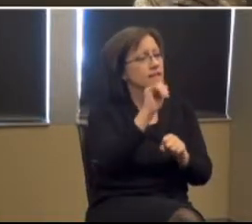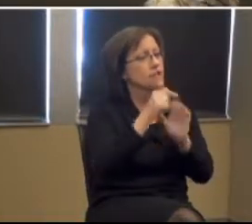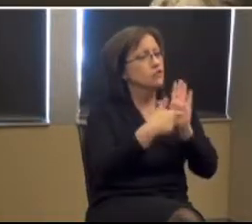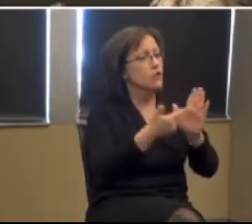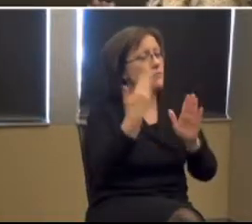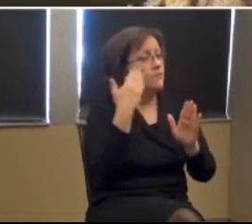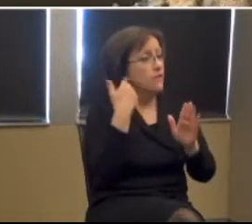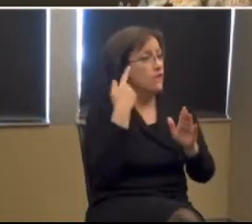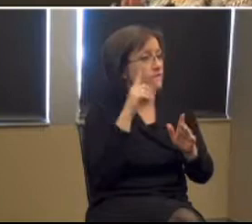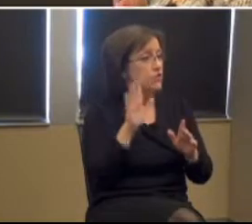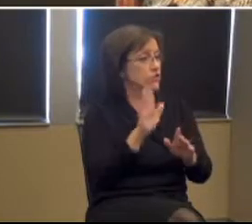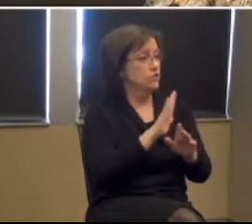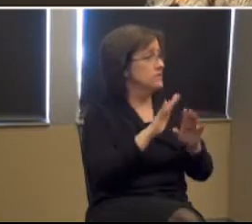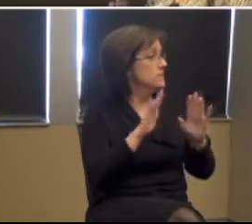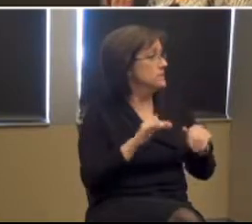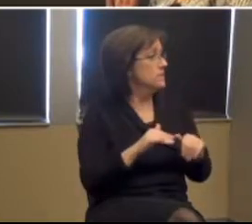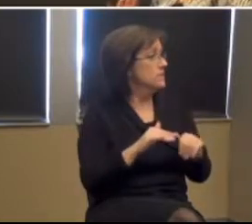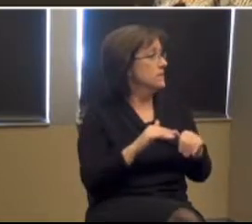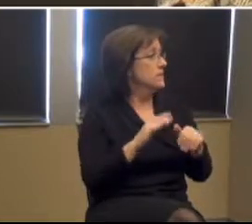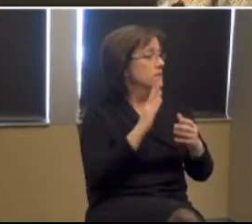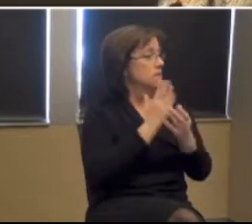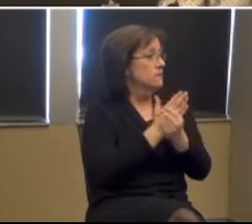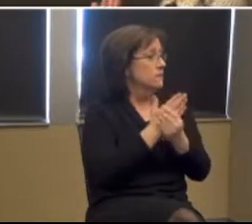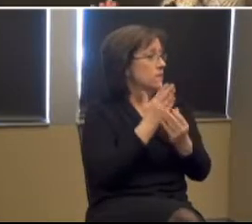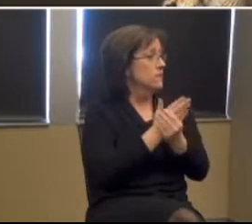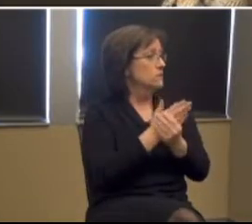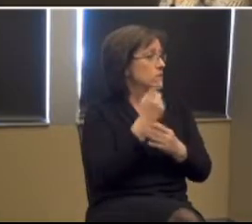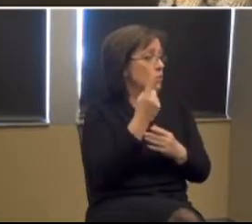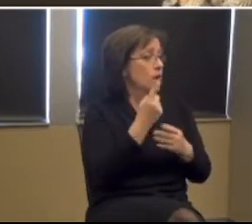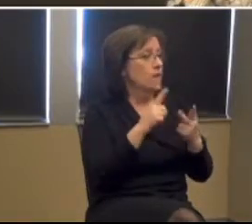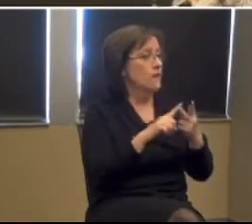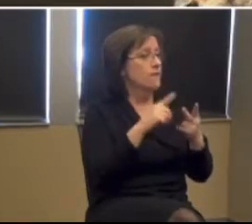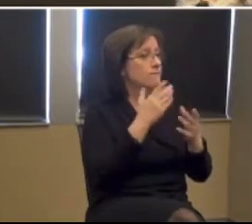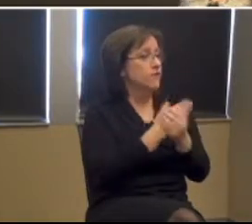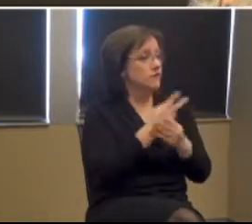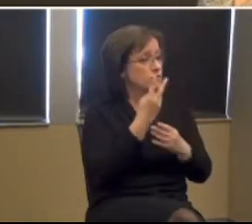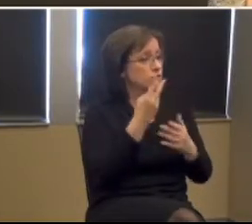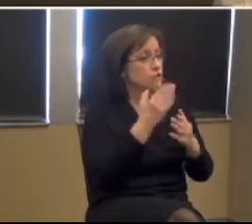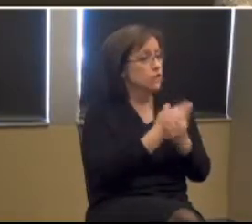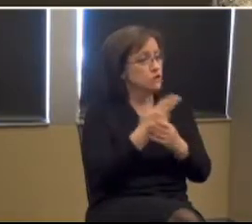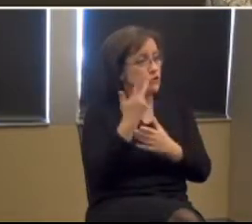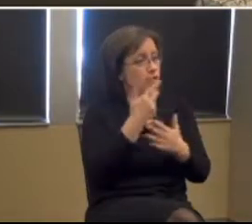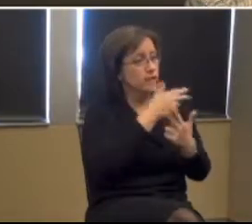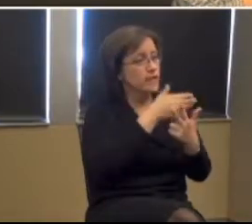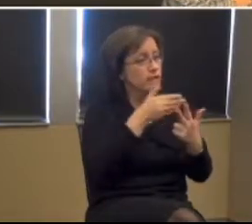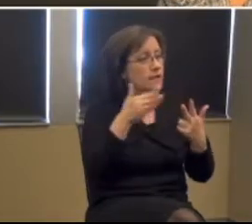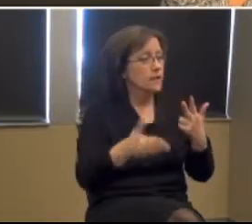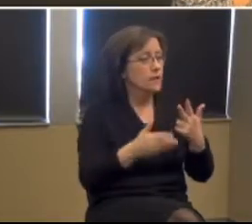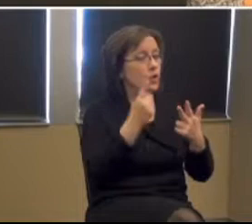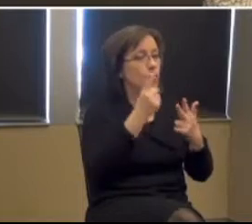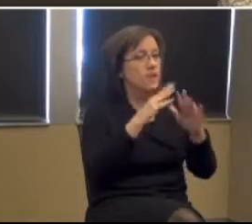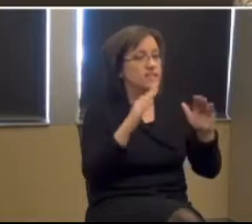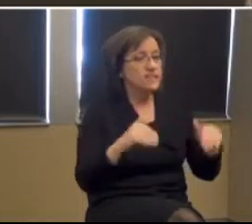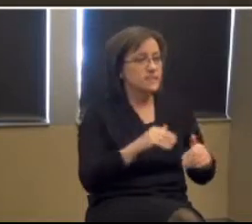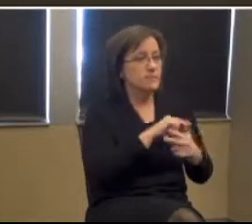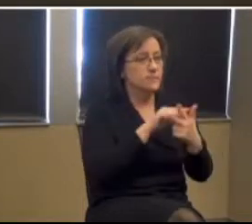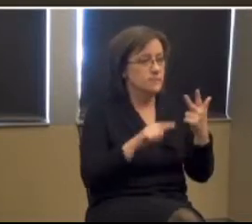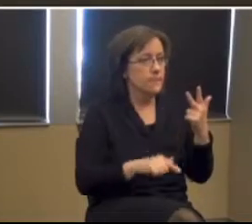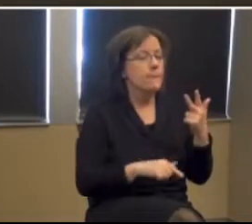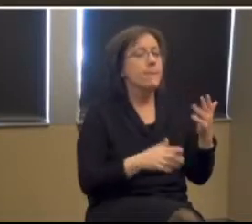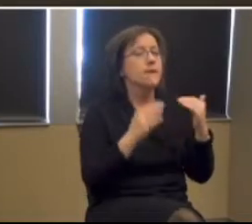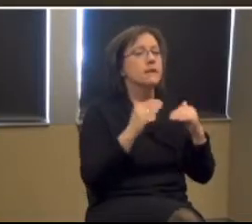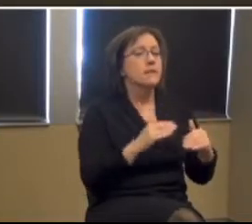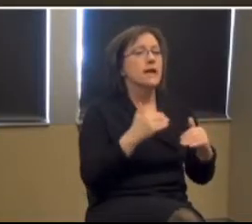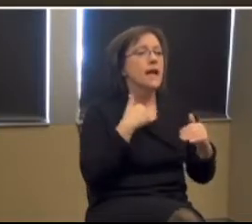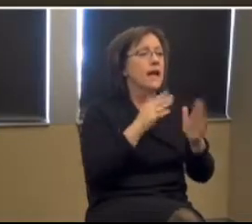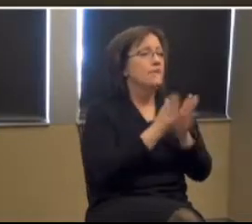to have your folders Folder 1, numbered. Folder 2, and Folder 3 within a system. There are binders here